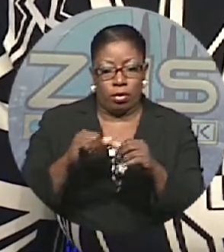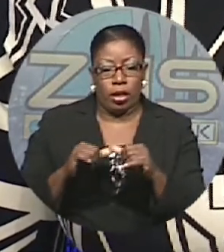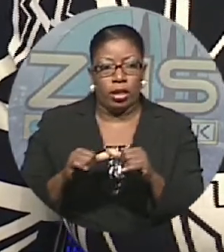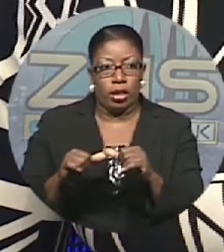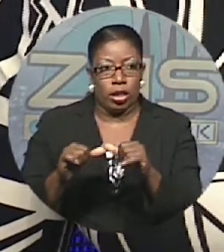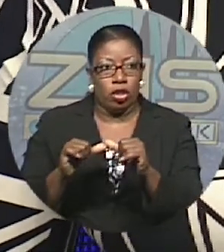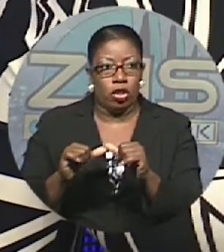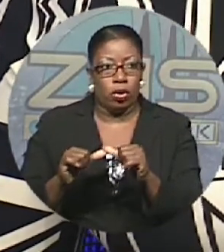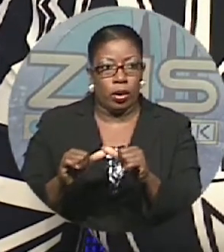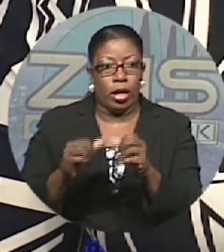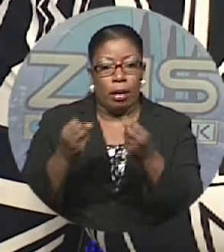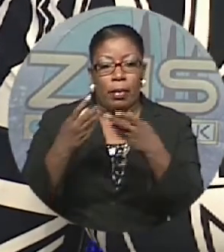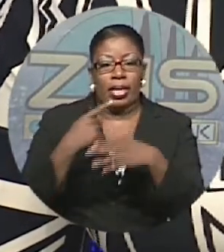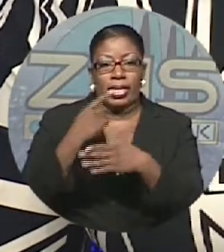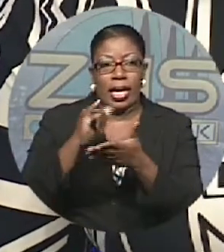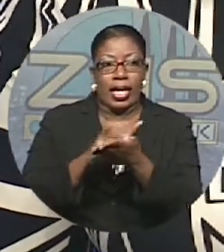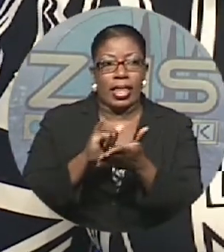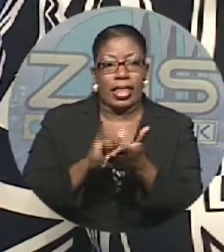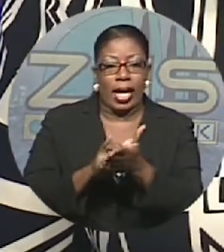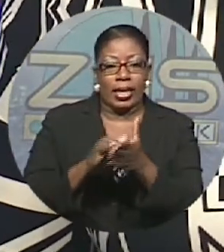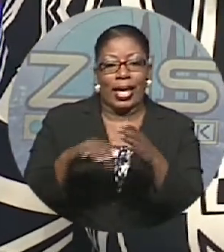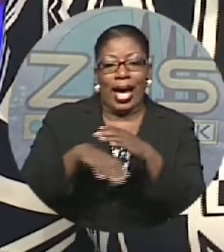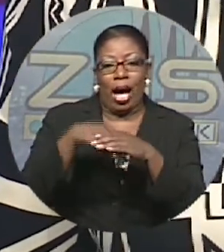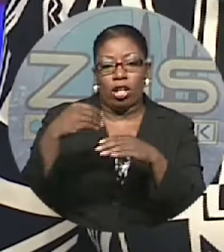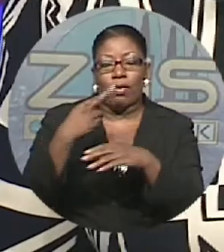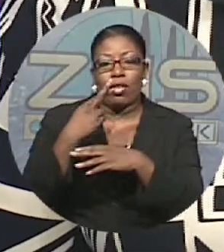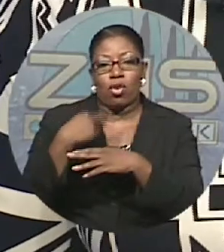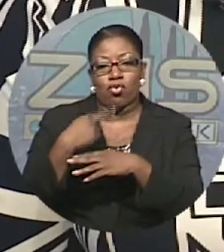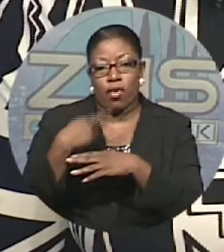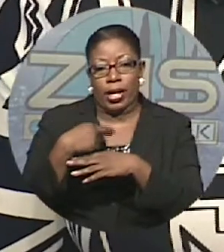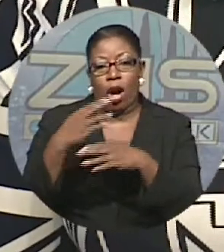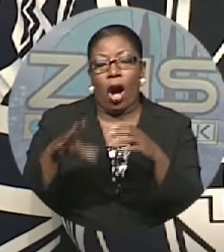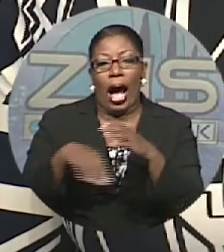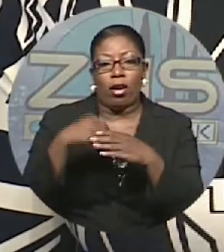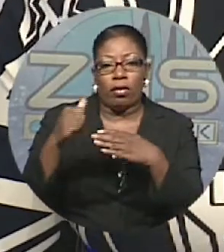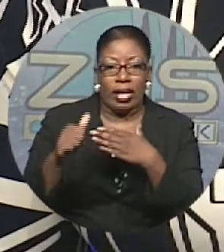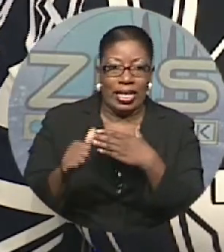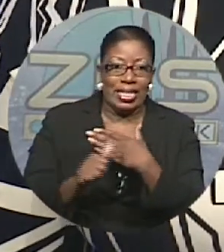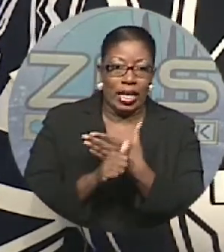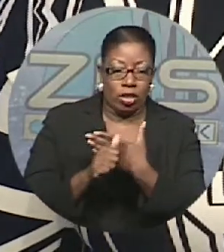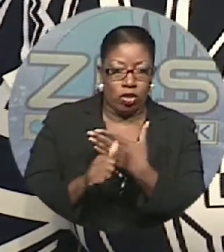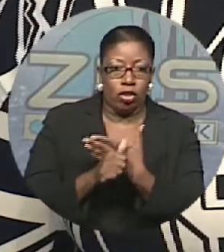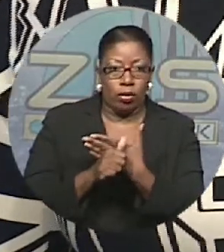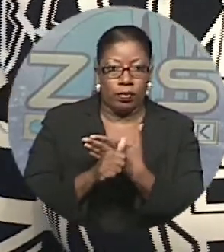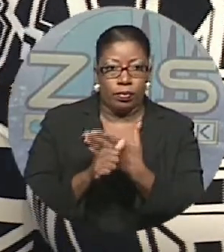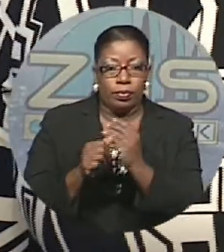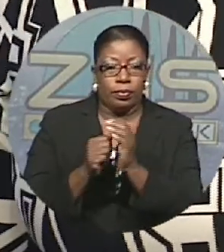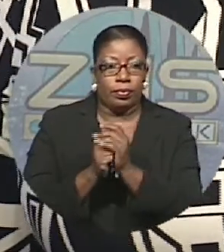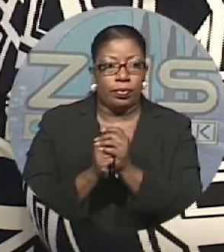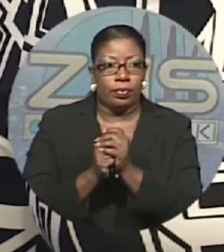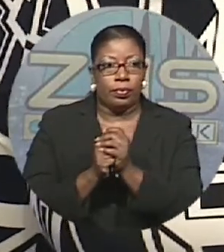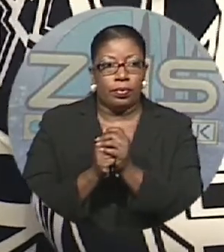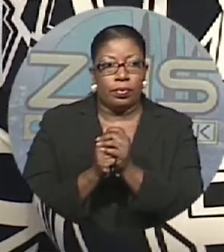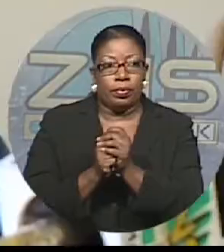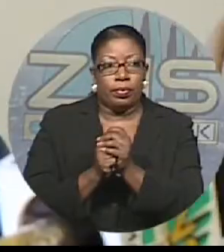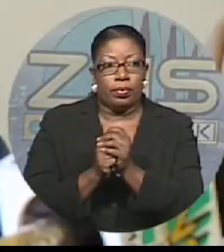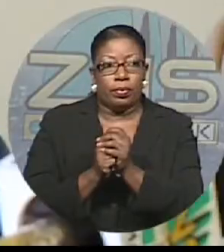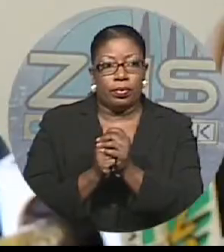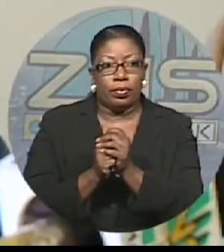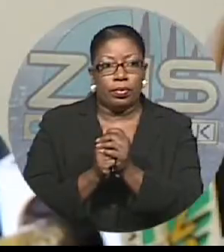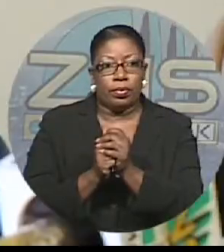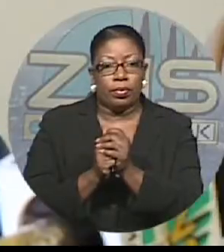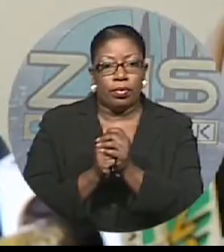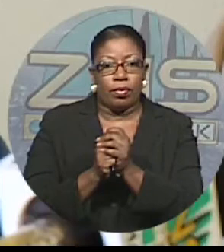continues, many of them say they're now out of the red. Energy costs, however, remain the #1 challenge. A lot